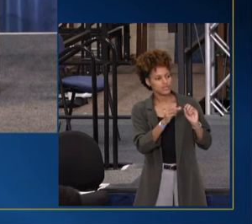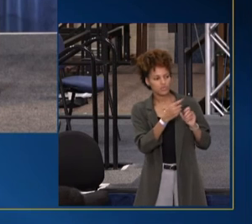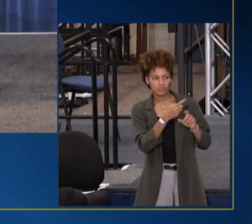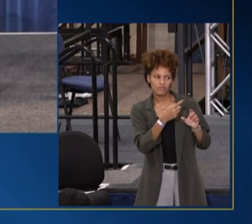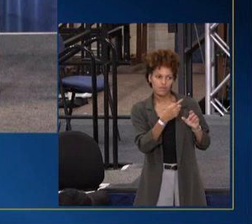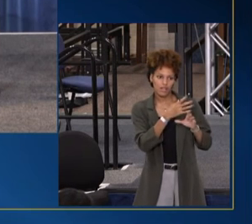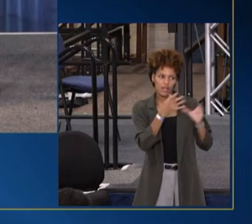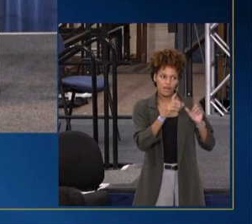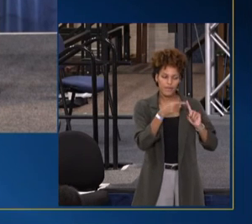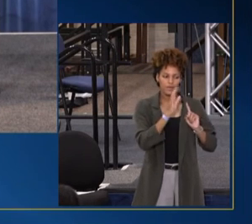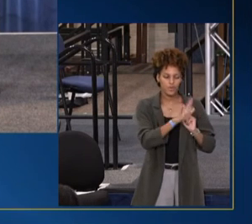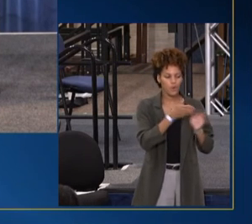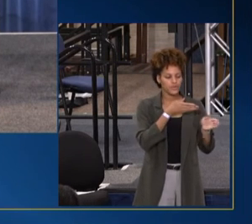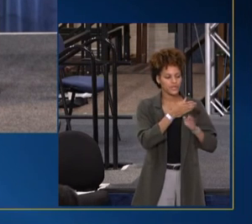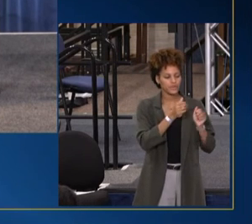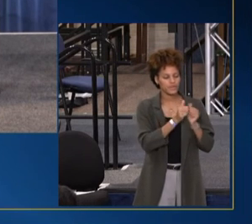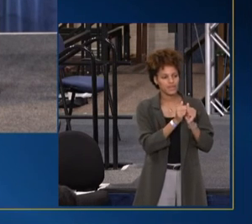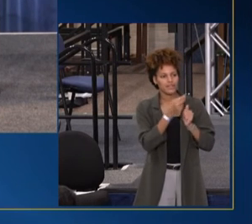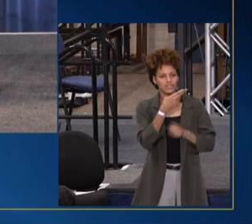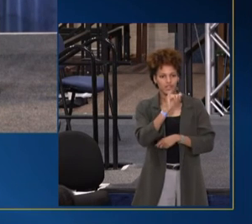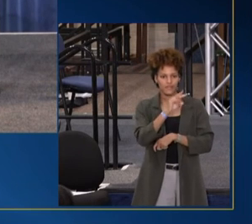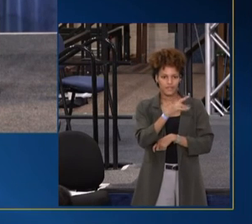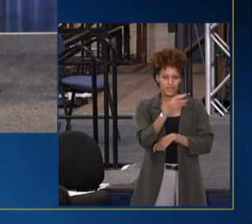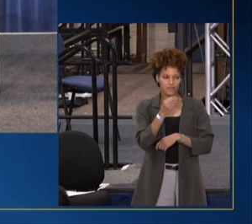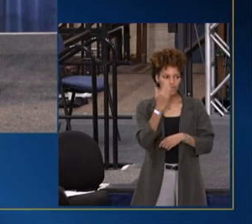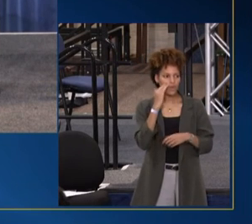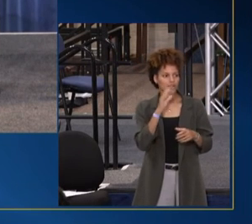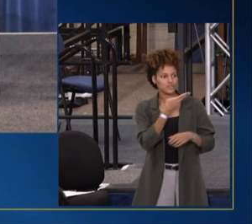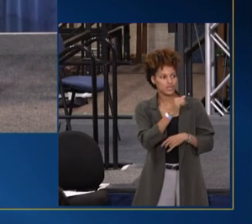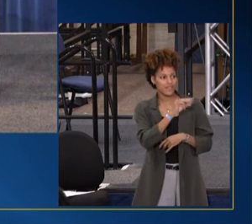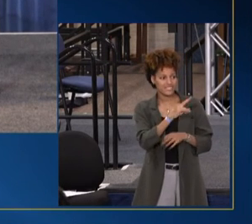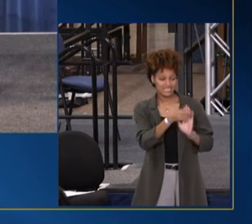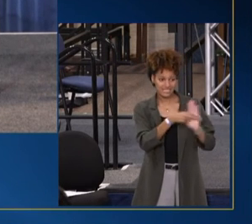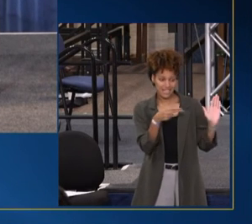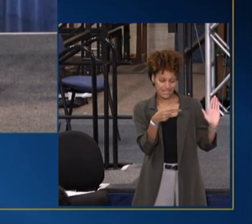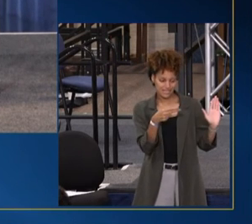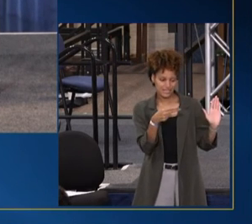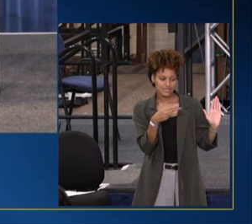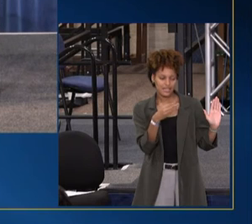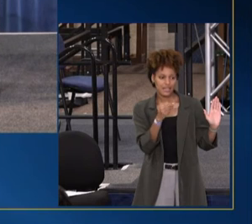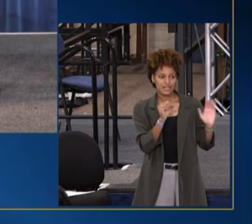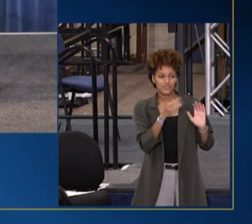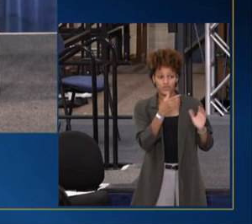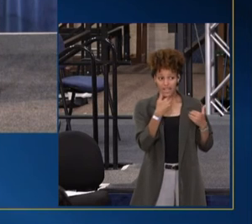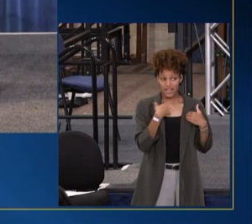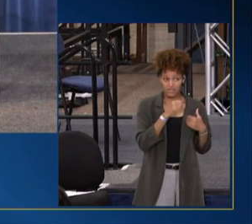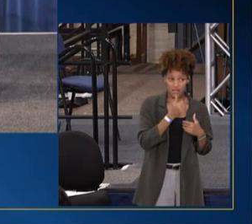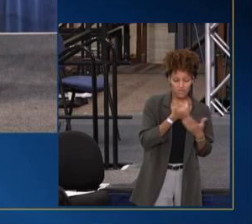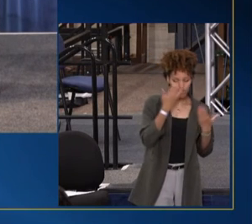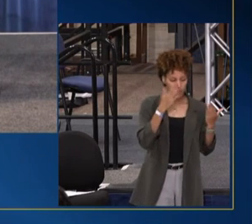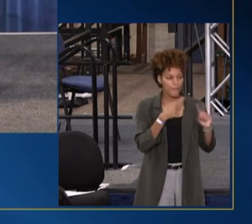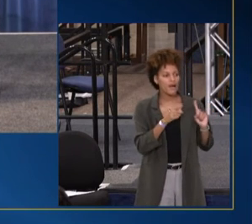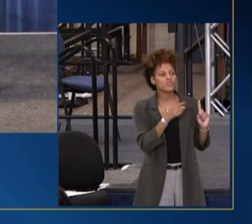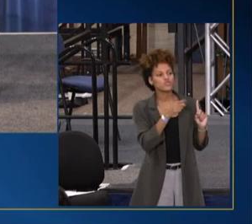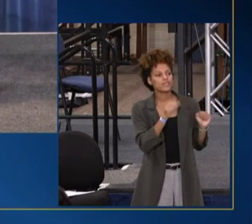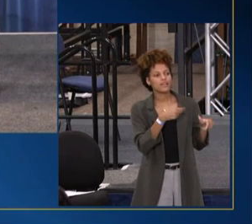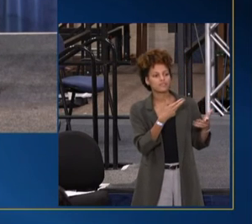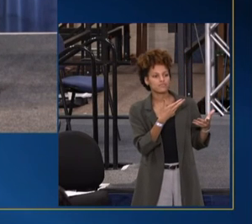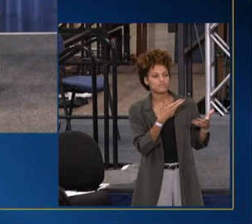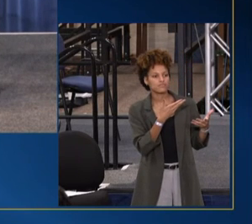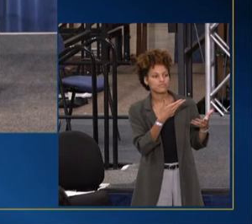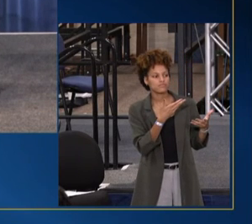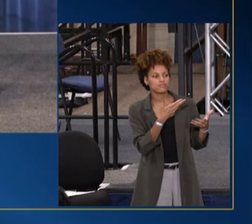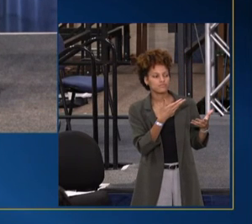you talked a lot about your career with respect to HIV, and we know that HIV status, and whether you've had it or not, or you can, is a civil